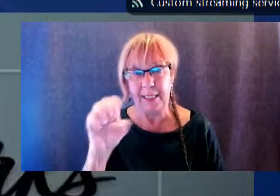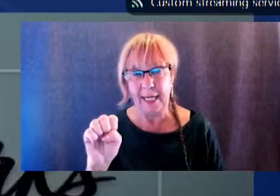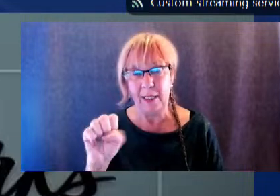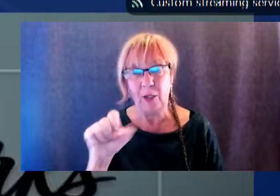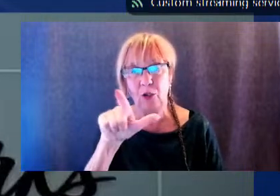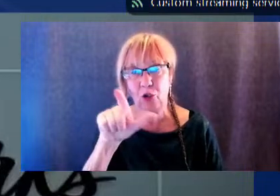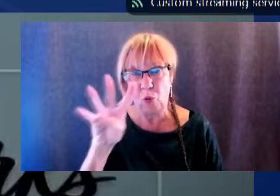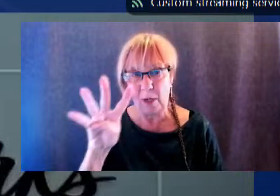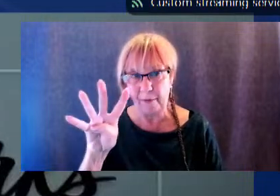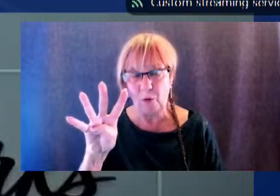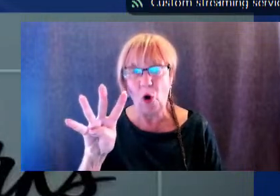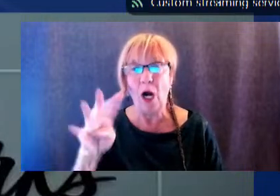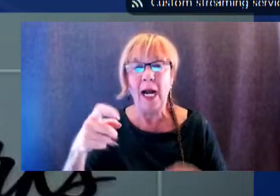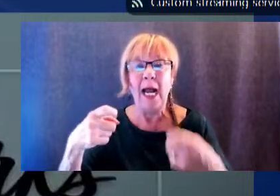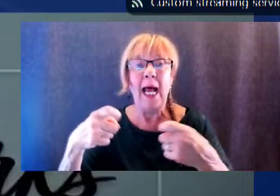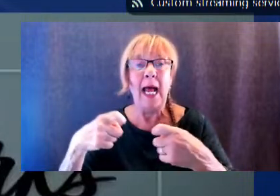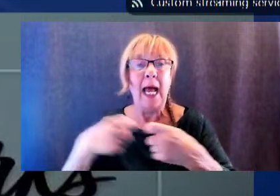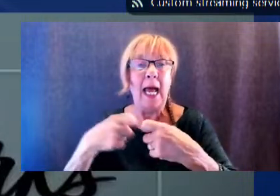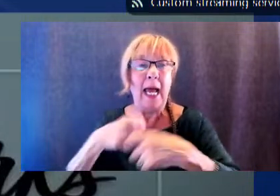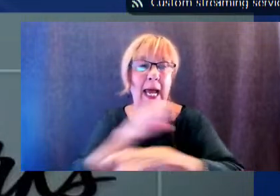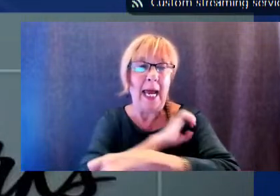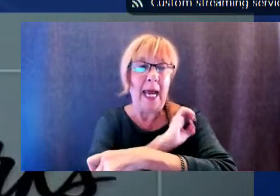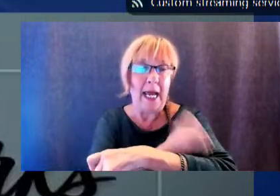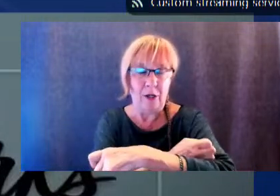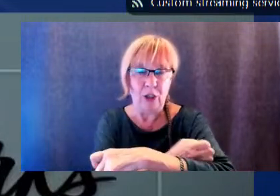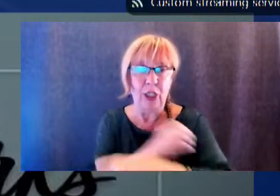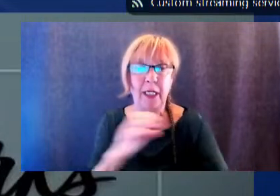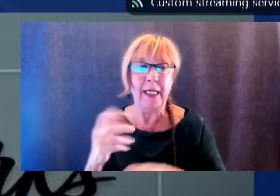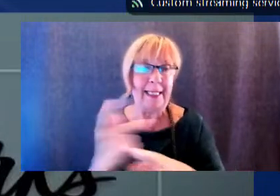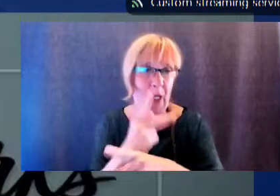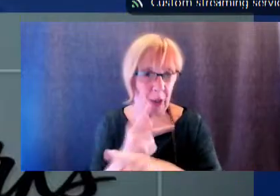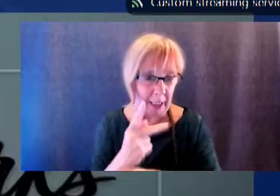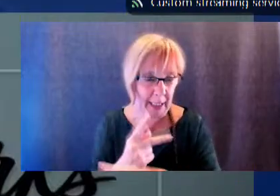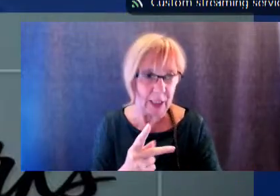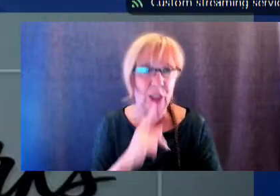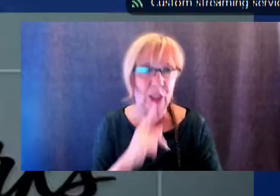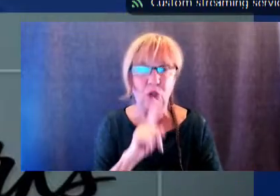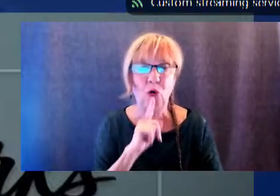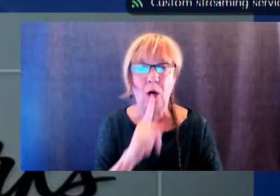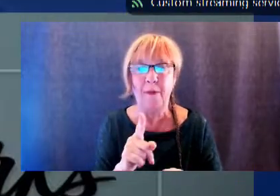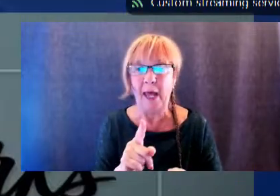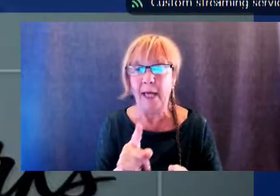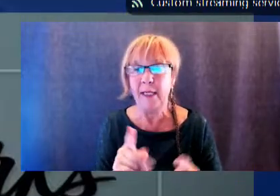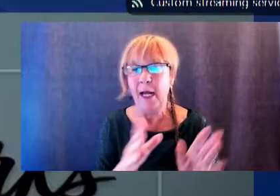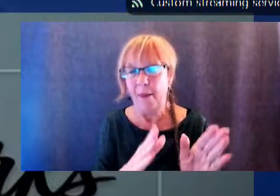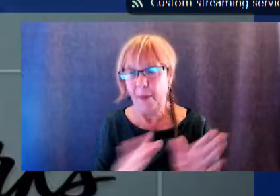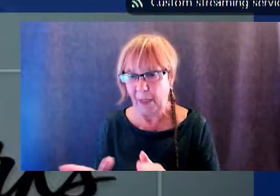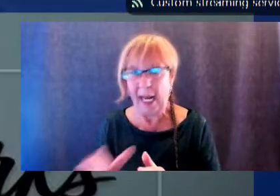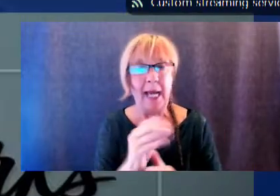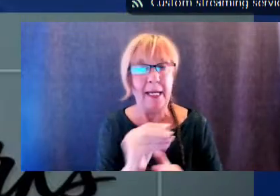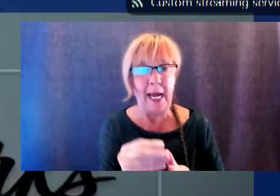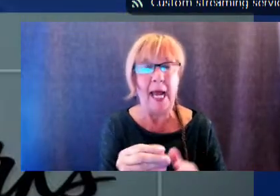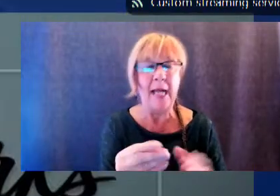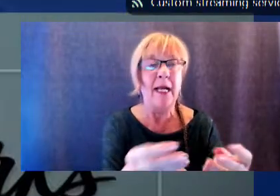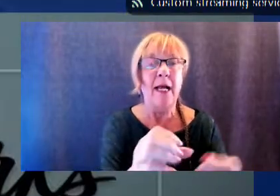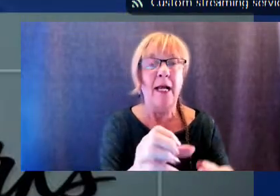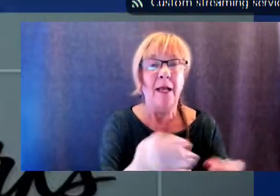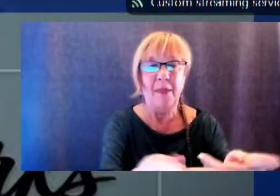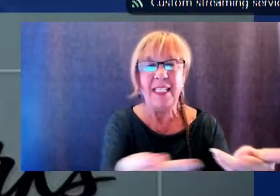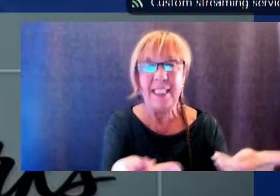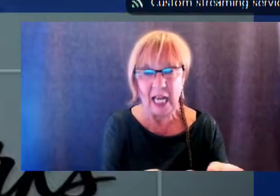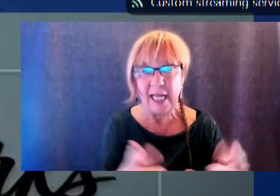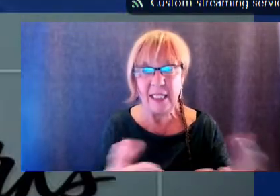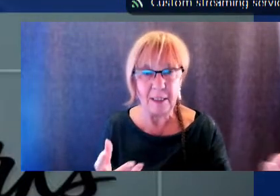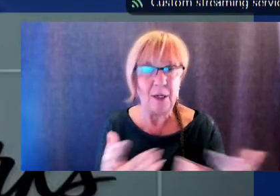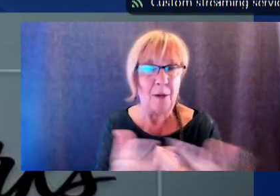they're specific to the site and the orientation. So that will make the submittal, when you utilize a